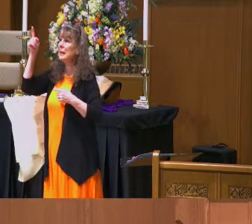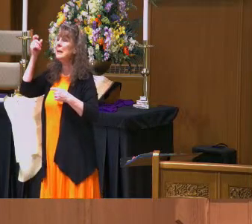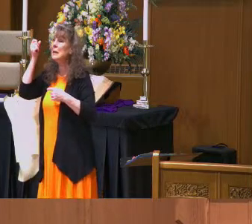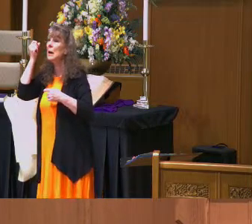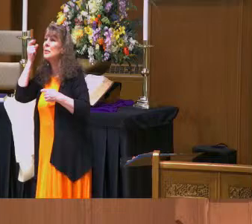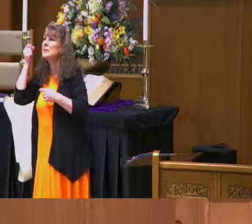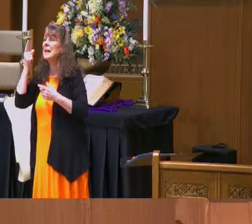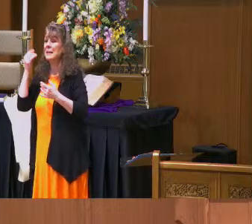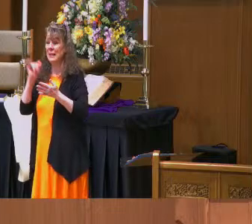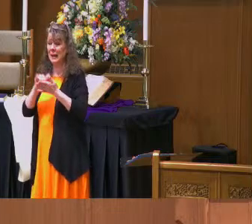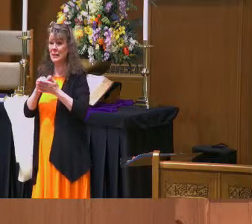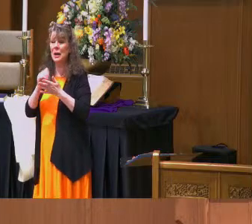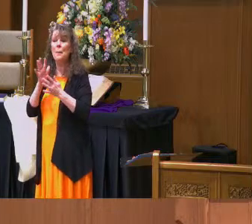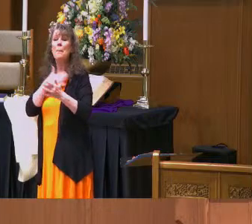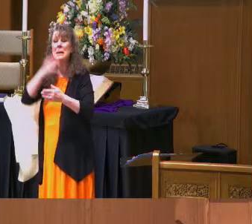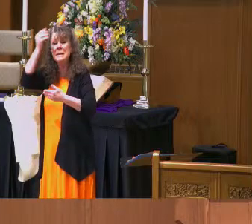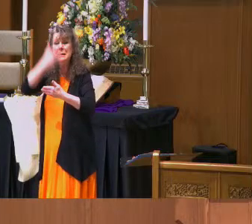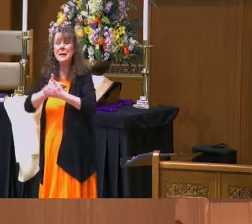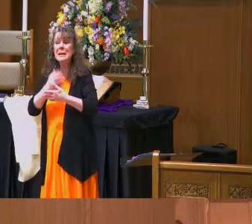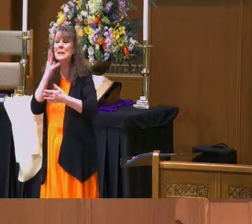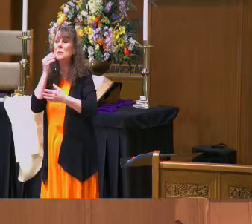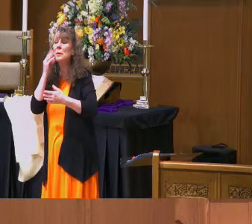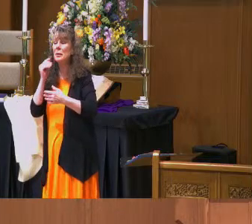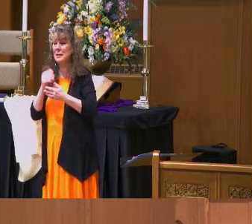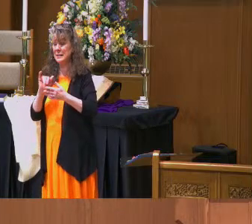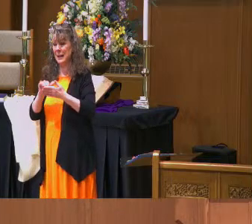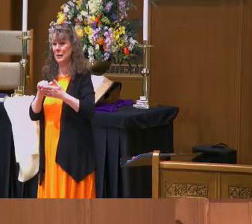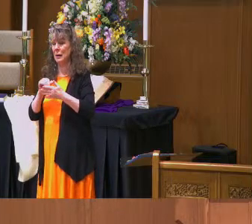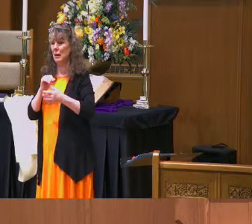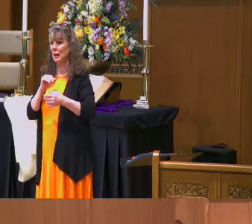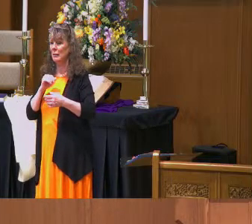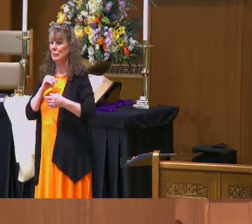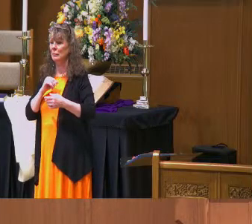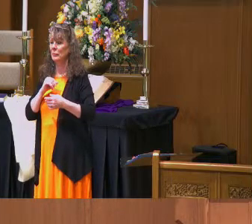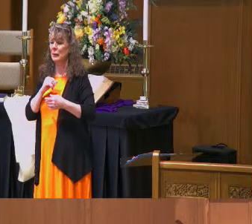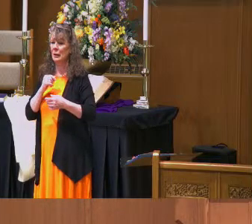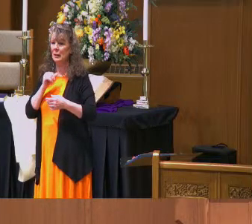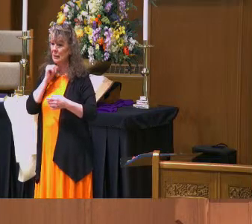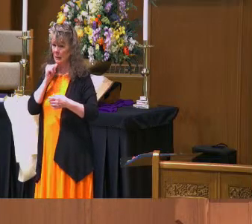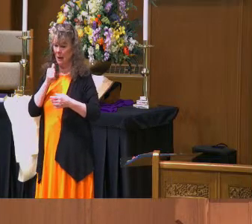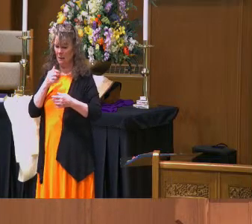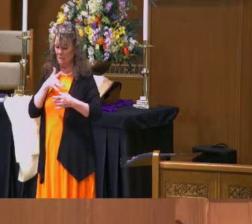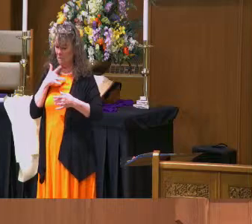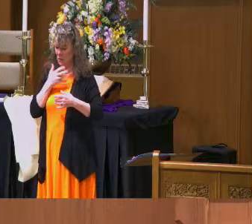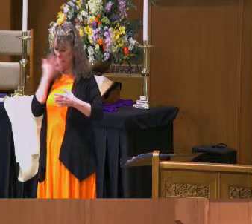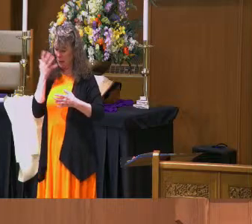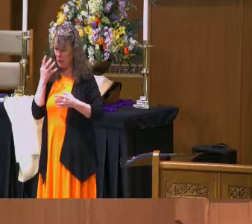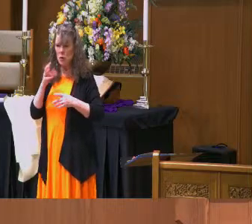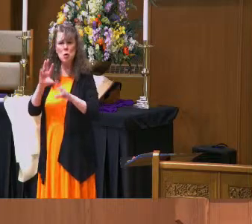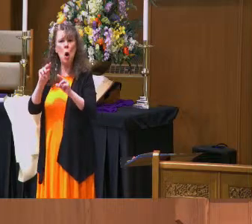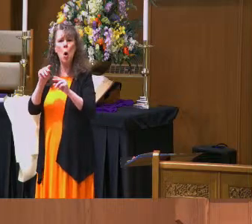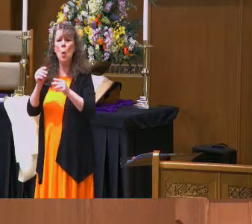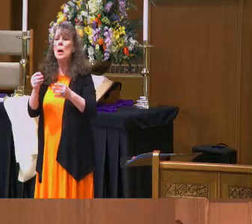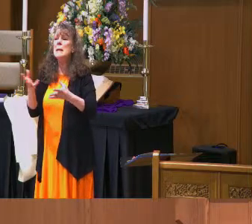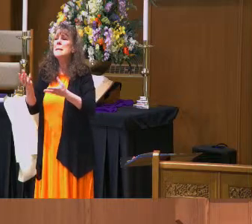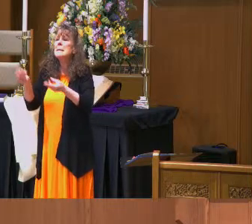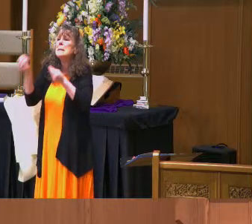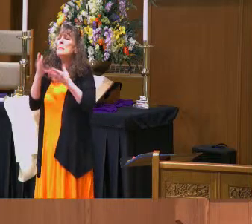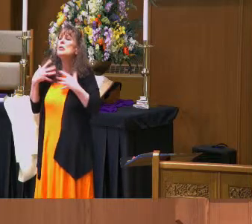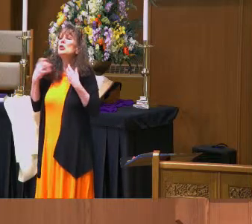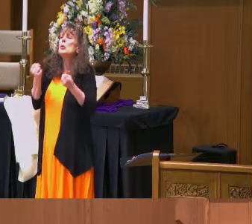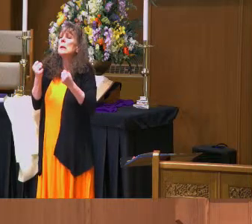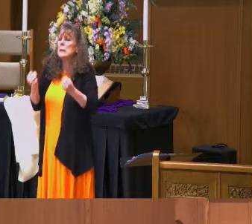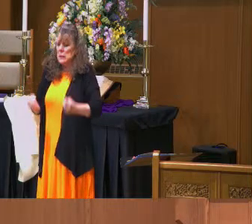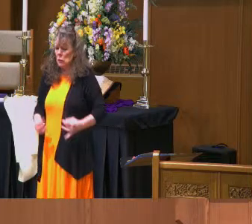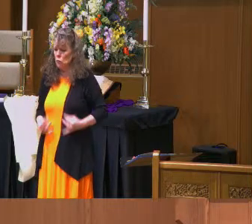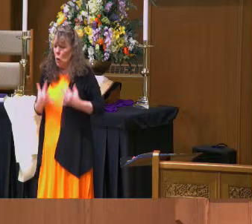to experience that. And that doesn't make me angry. That gives me strength. And it encourages me, and